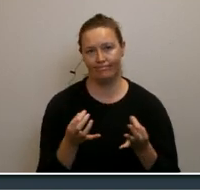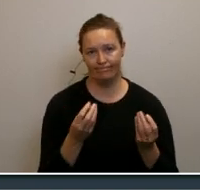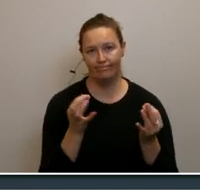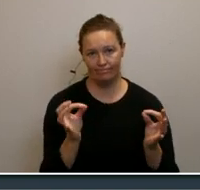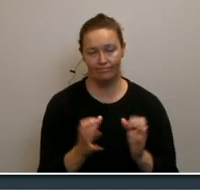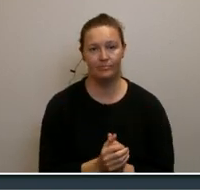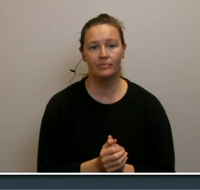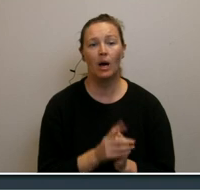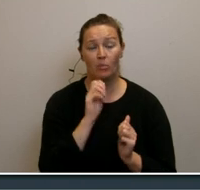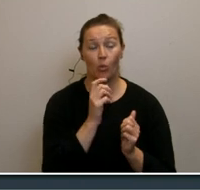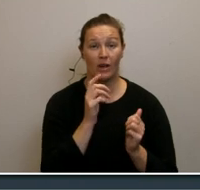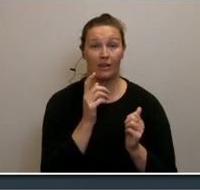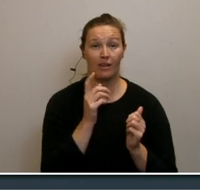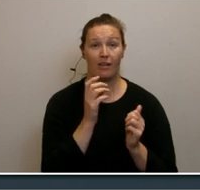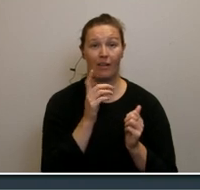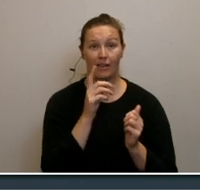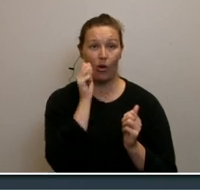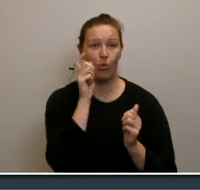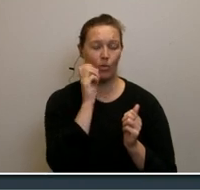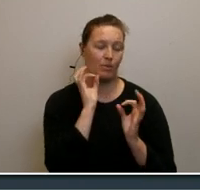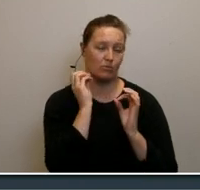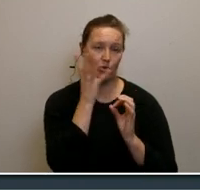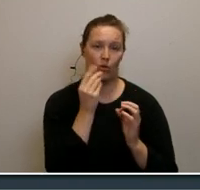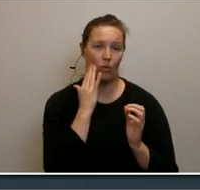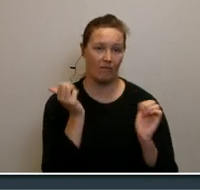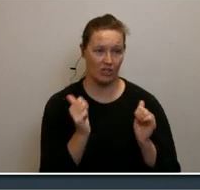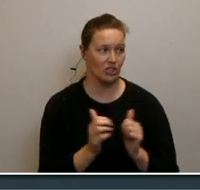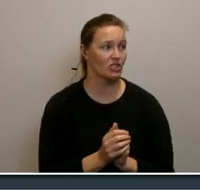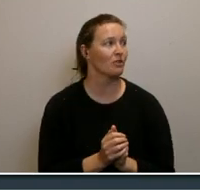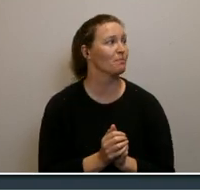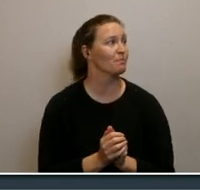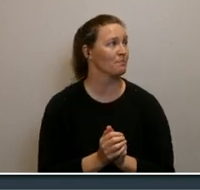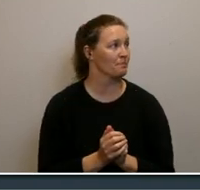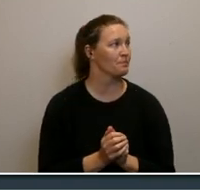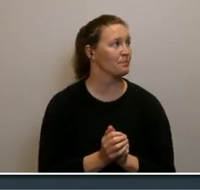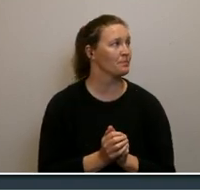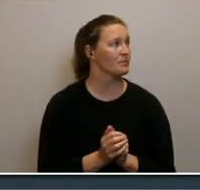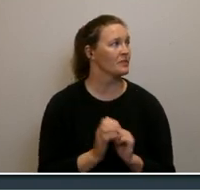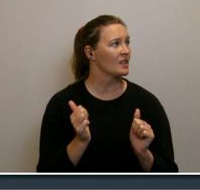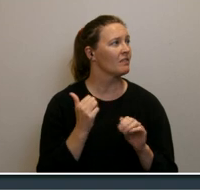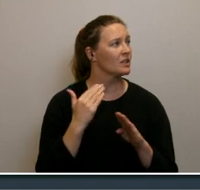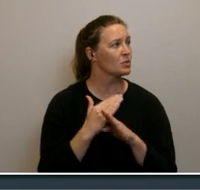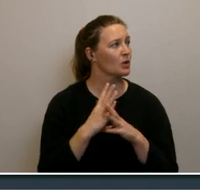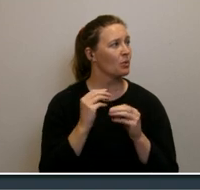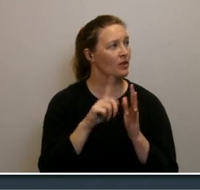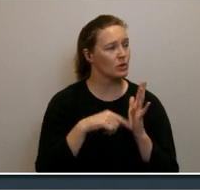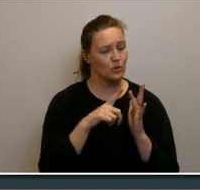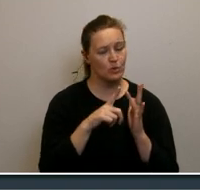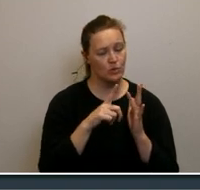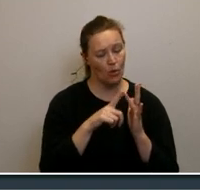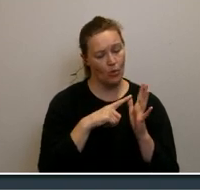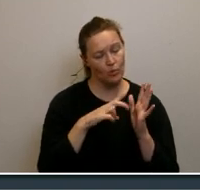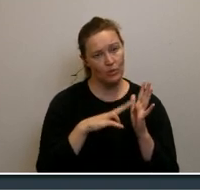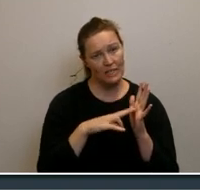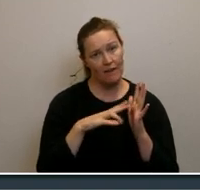an absolute picture once it's completed. We've worked closely with the Joan Fernie Charitable Trust, and they've